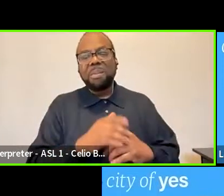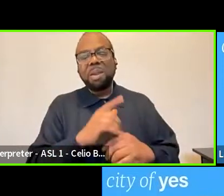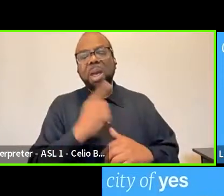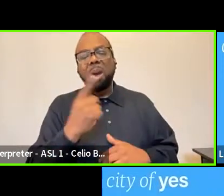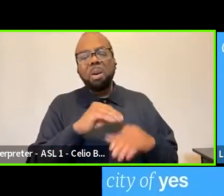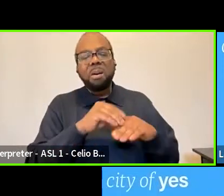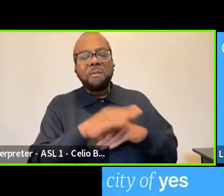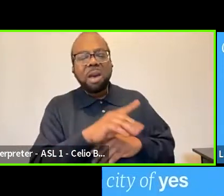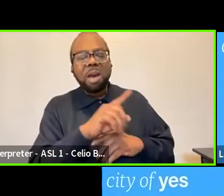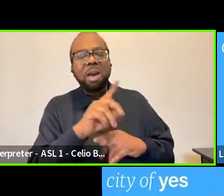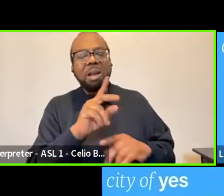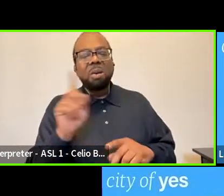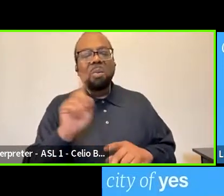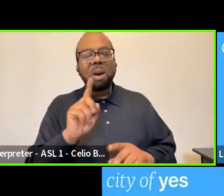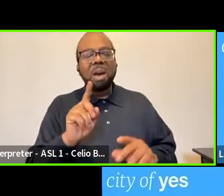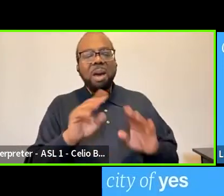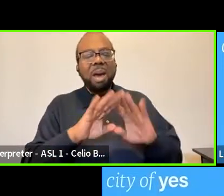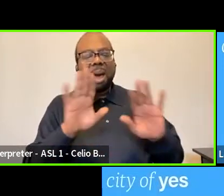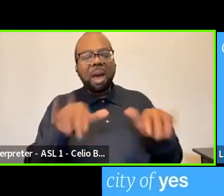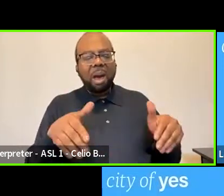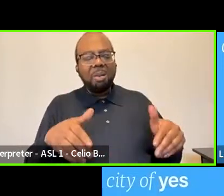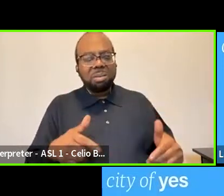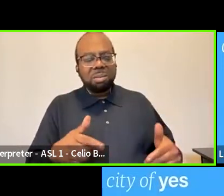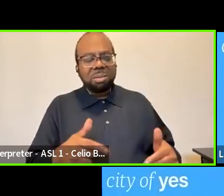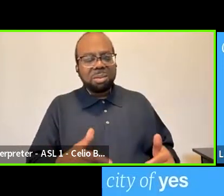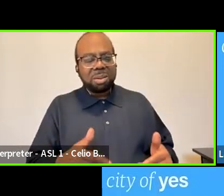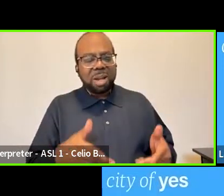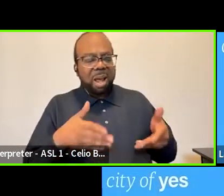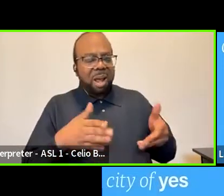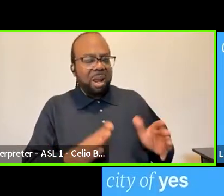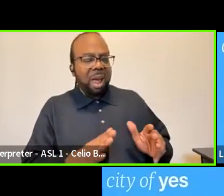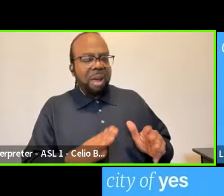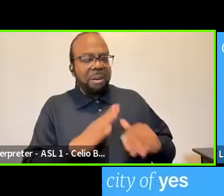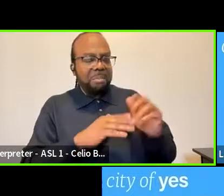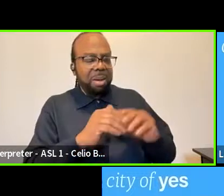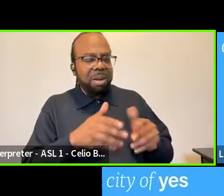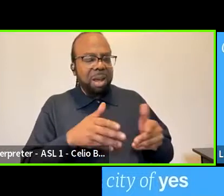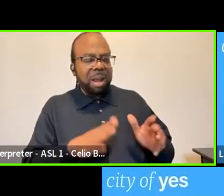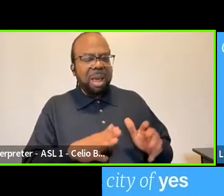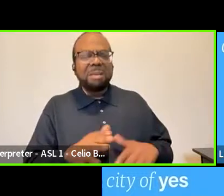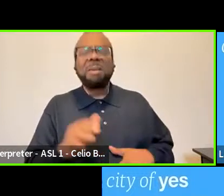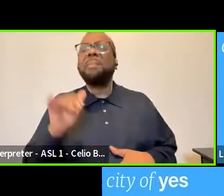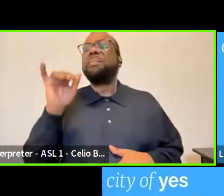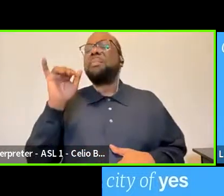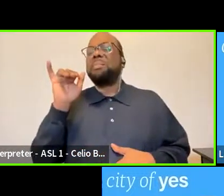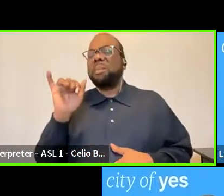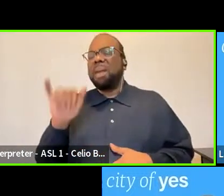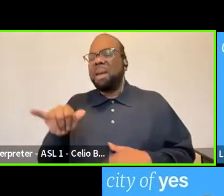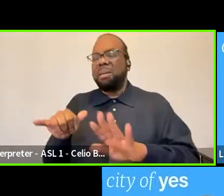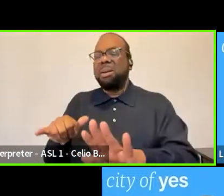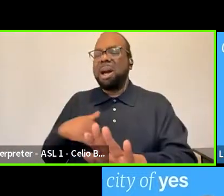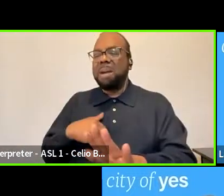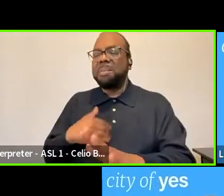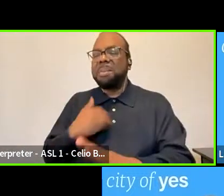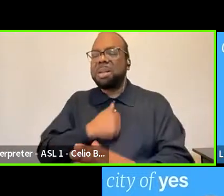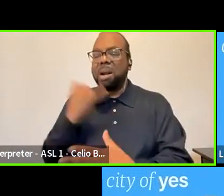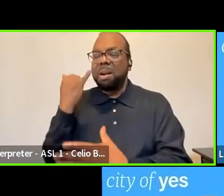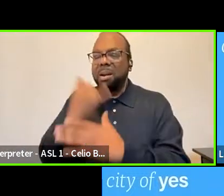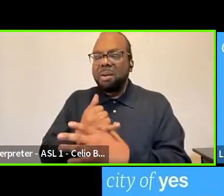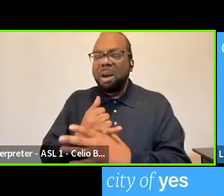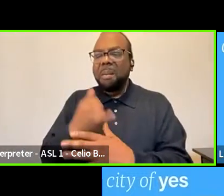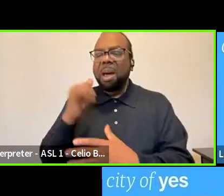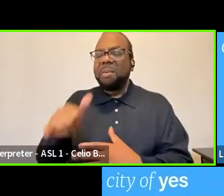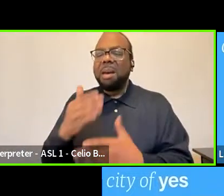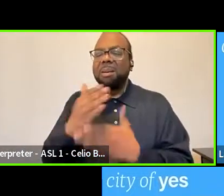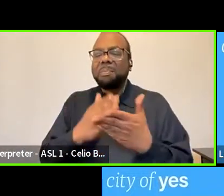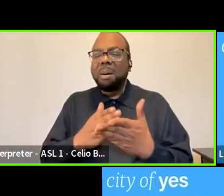places where residential is already allowed. No, but that's part of the zoning plan is to, I'm sorry to interrupt, but that's part of the zoning plan